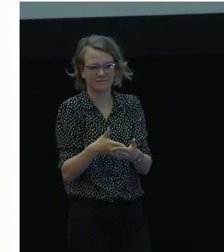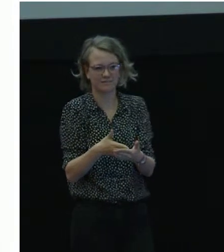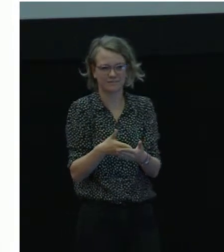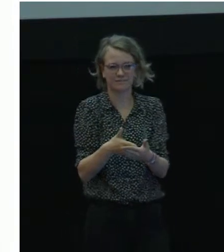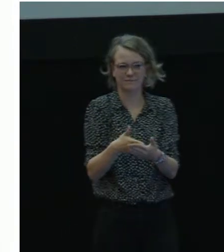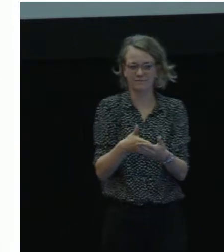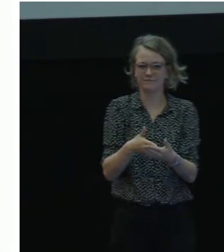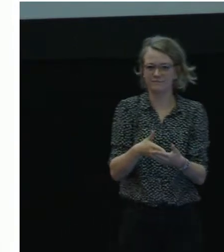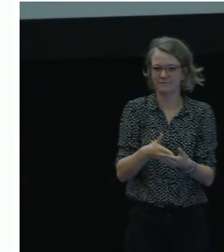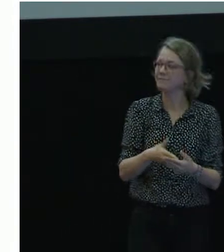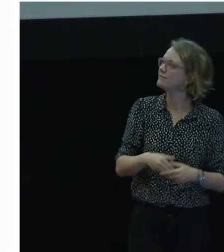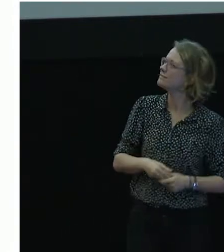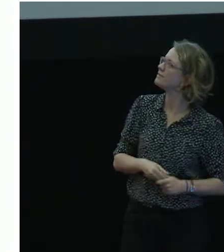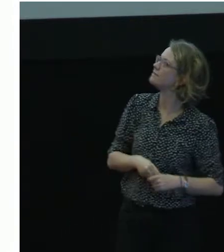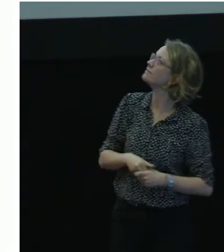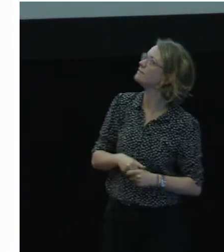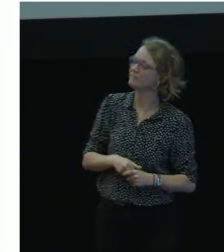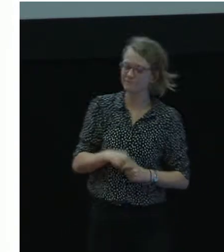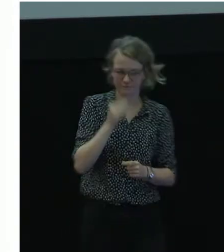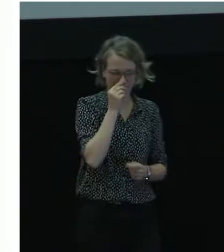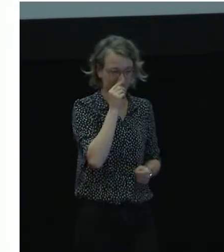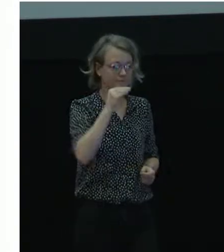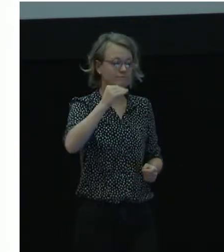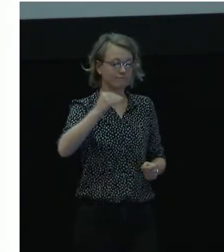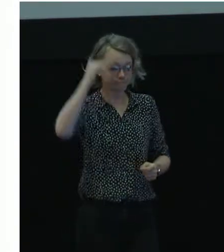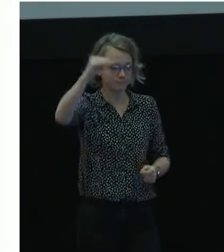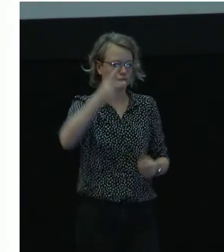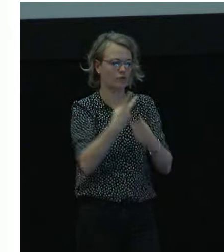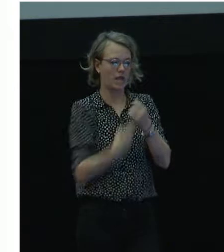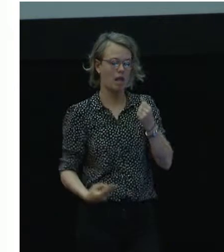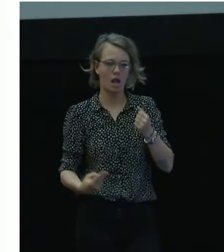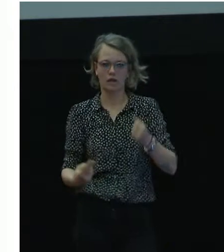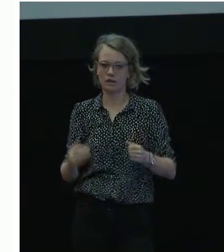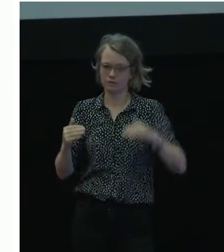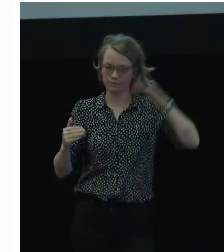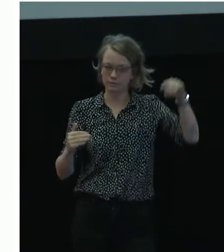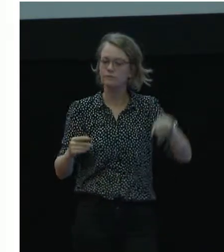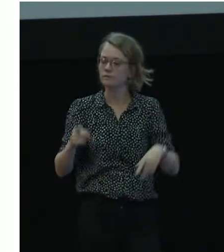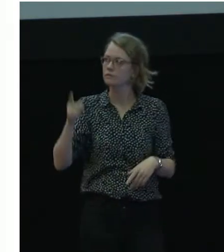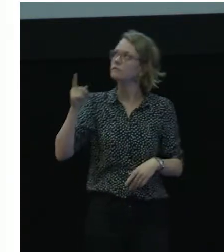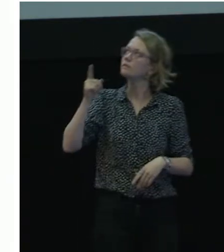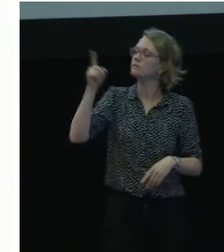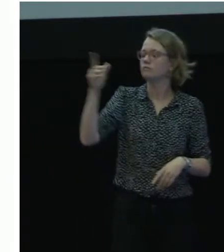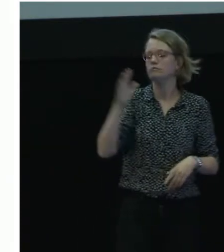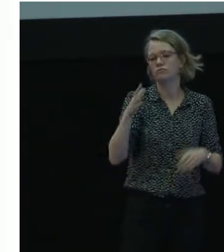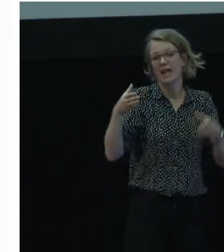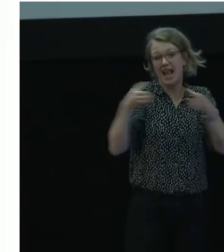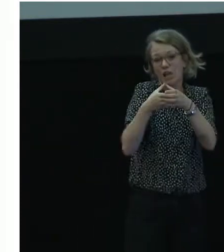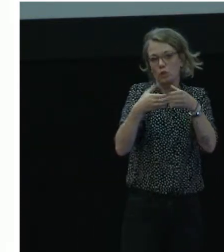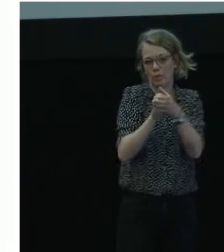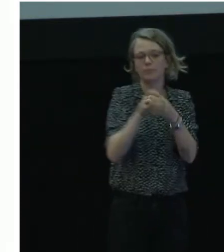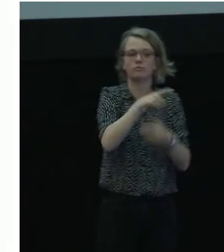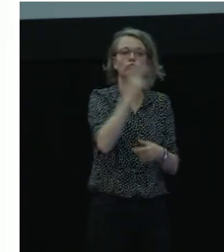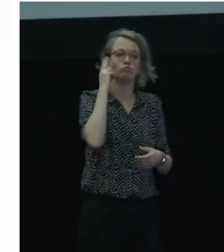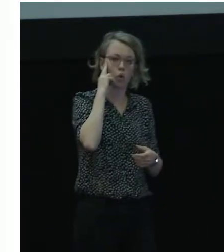to read something or write something, then they will get stuck. And then the top group is the